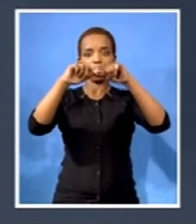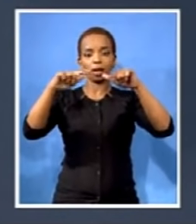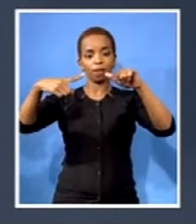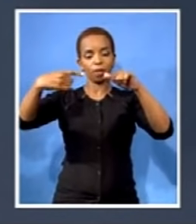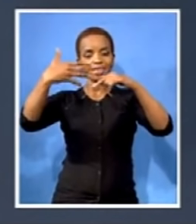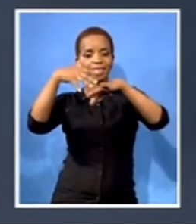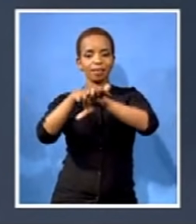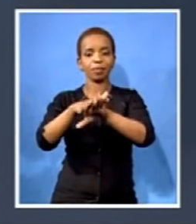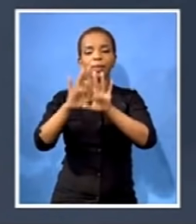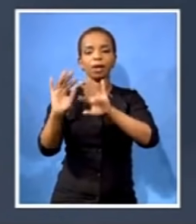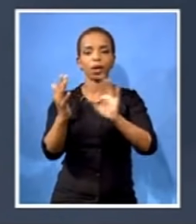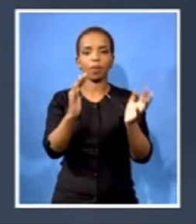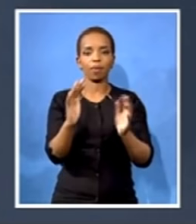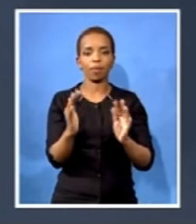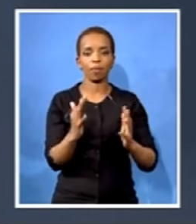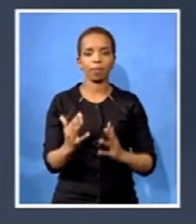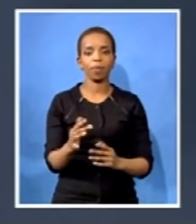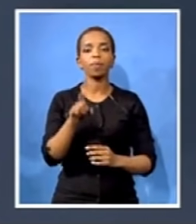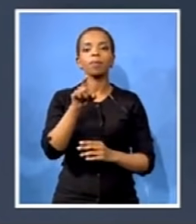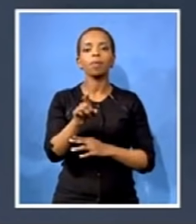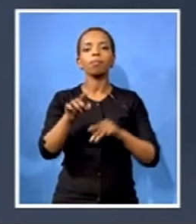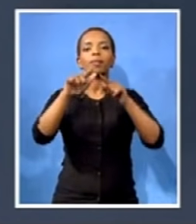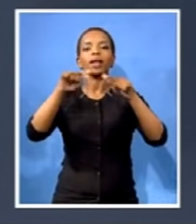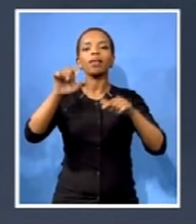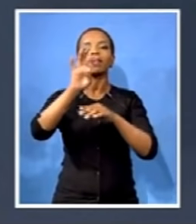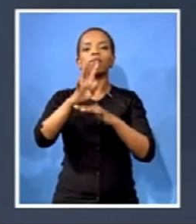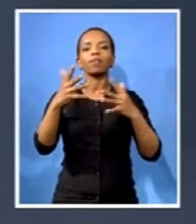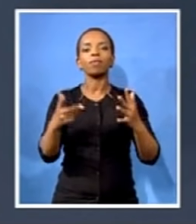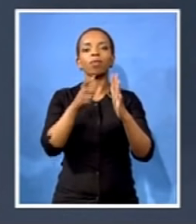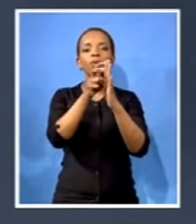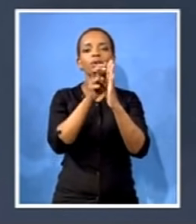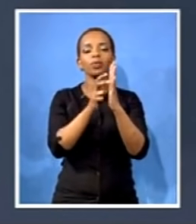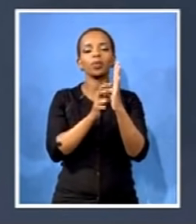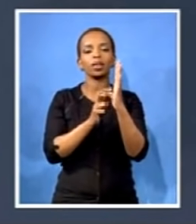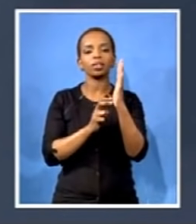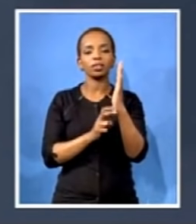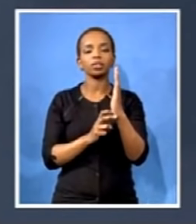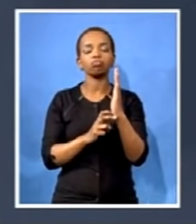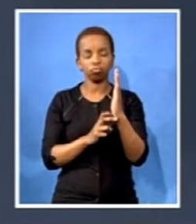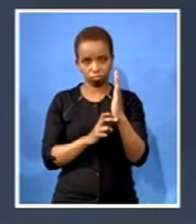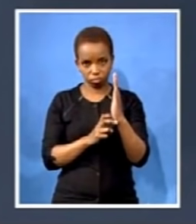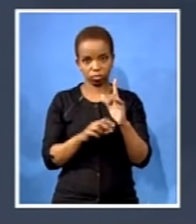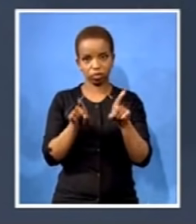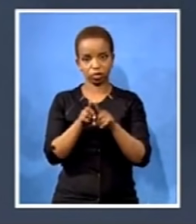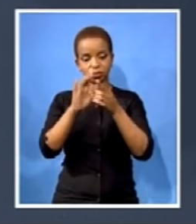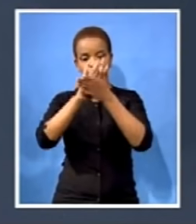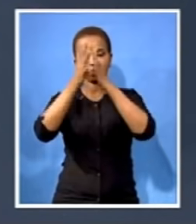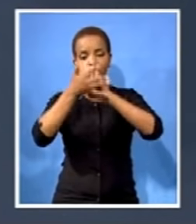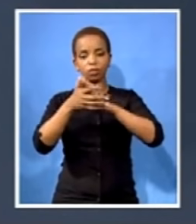4 regulations, and of course the Disaster Management Act regulations outlining